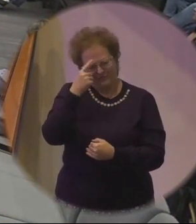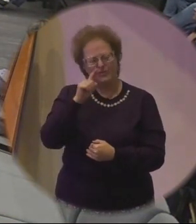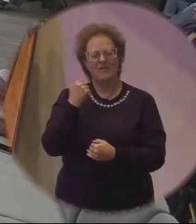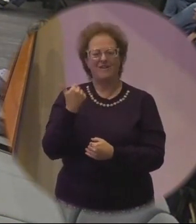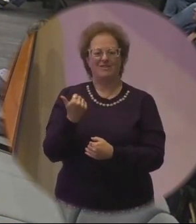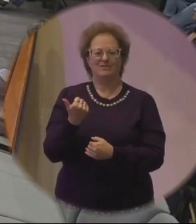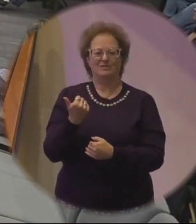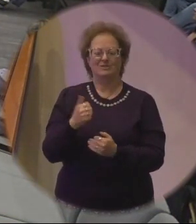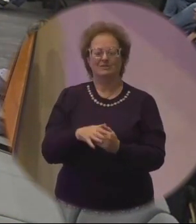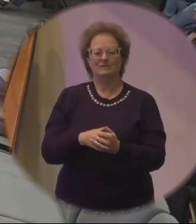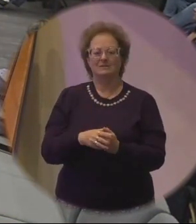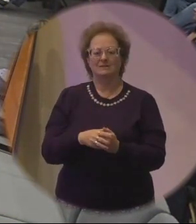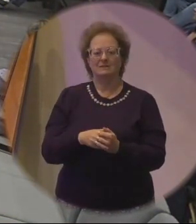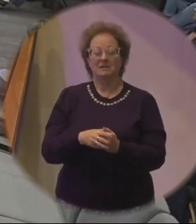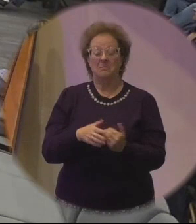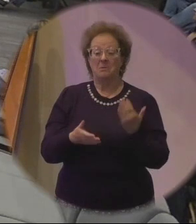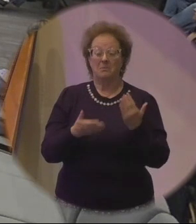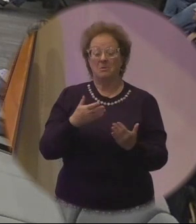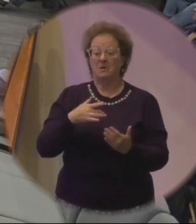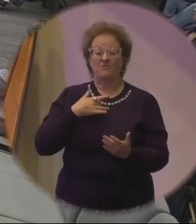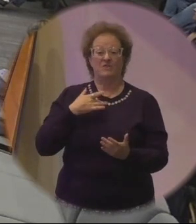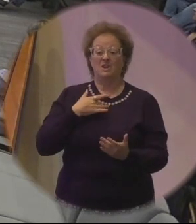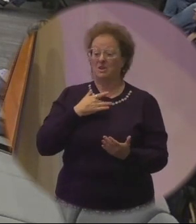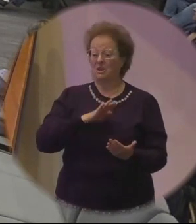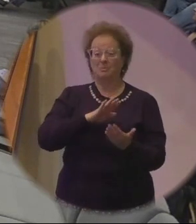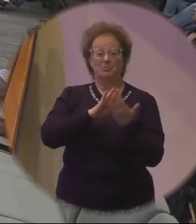him and even when you don't sense his presence.